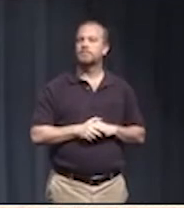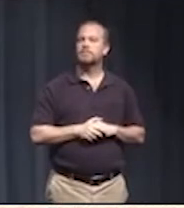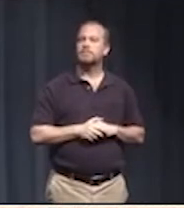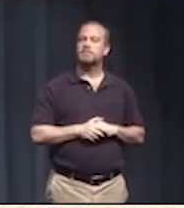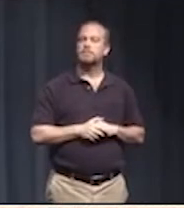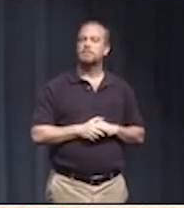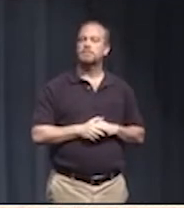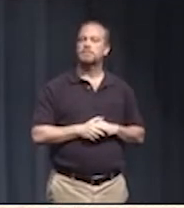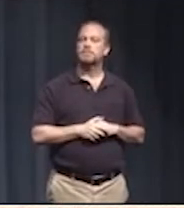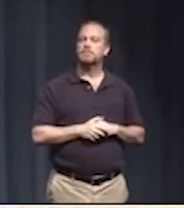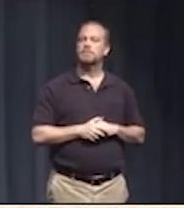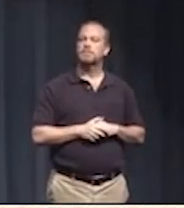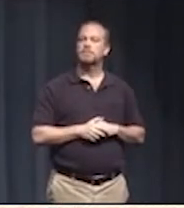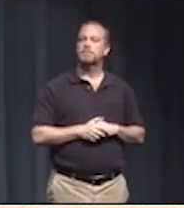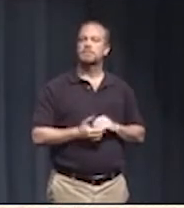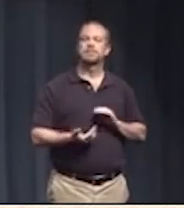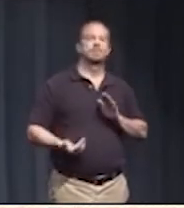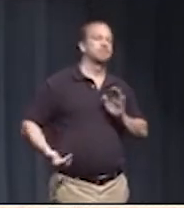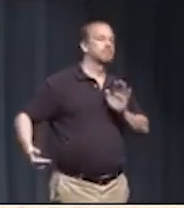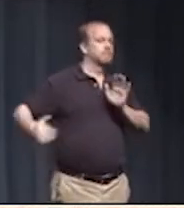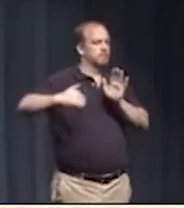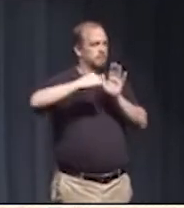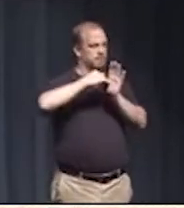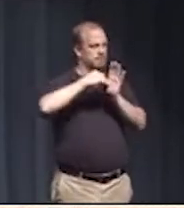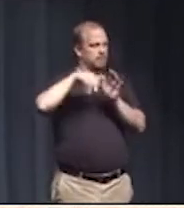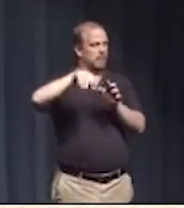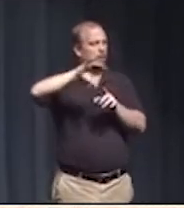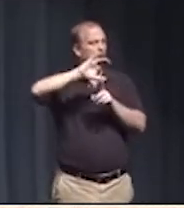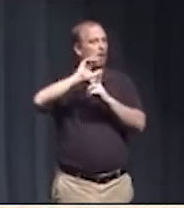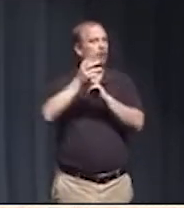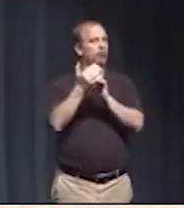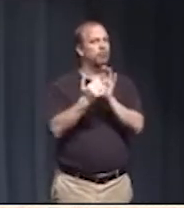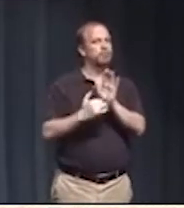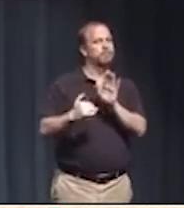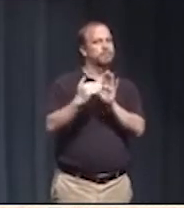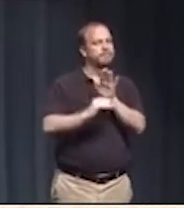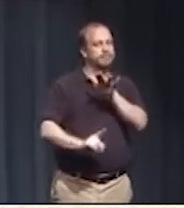So anyway, again, we see this cultural theme continuing.